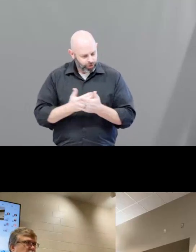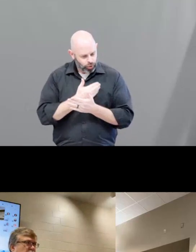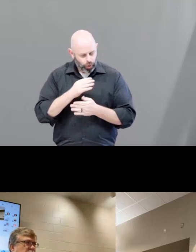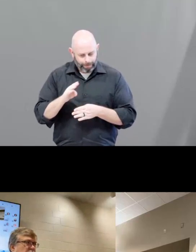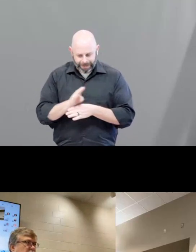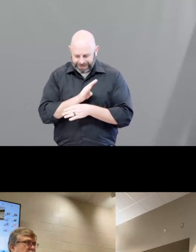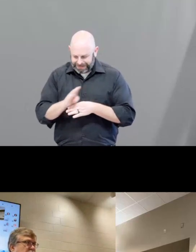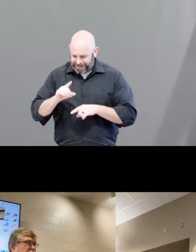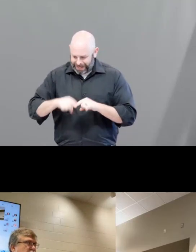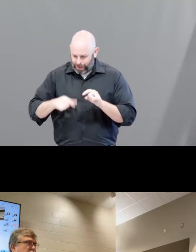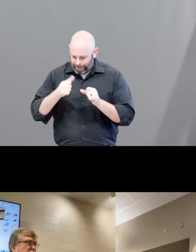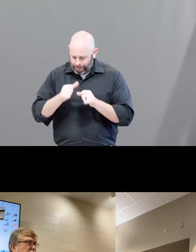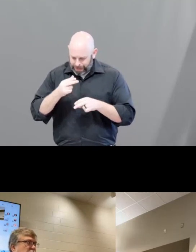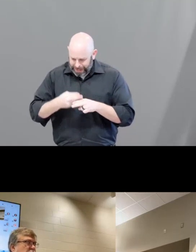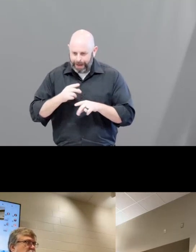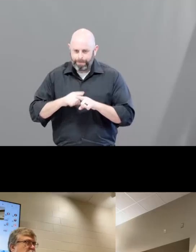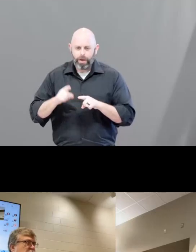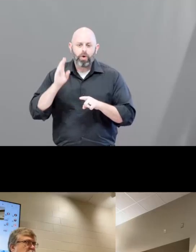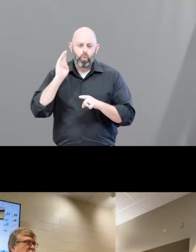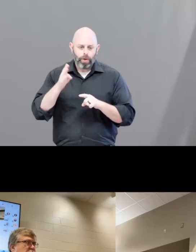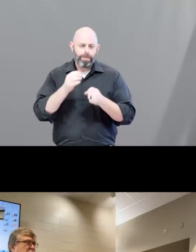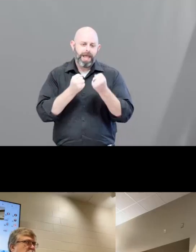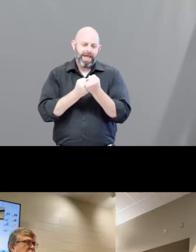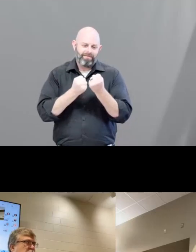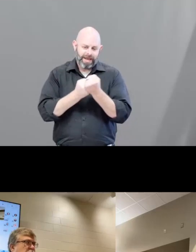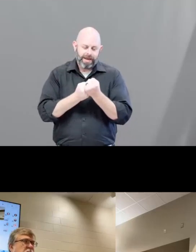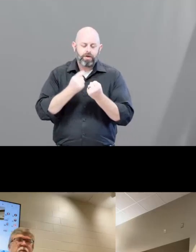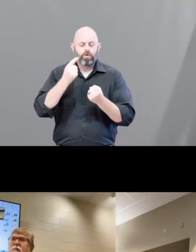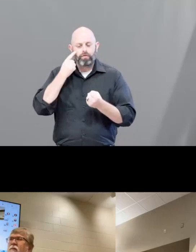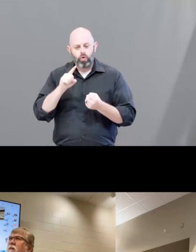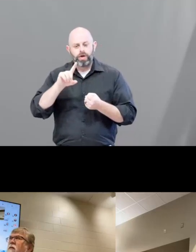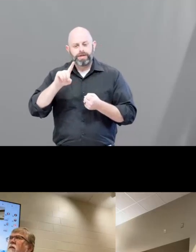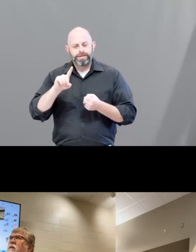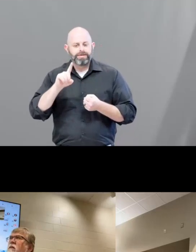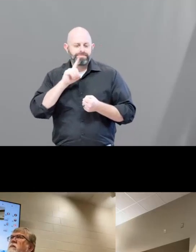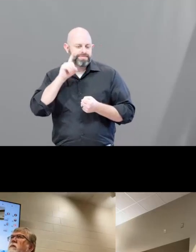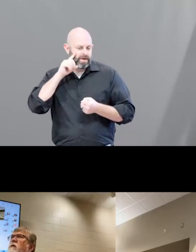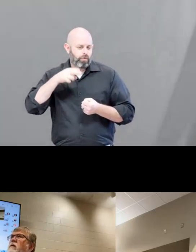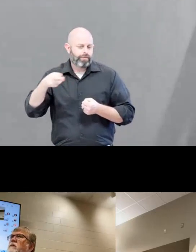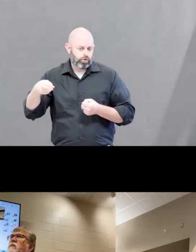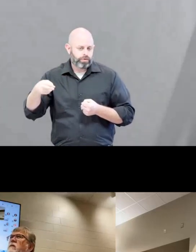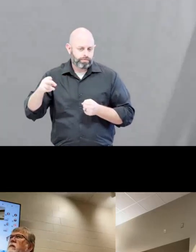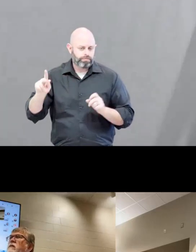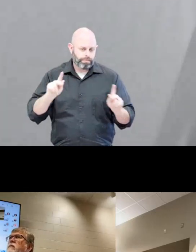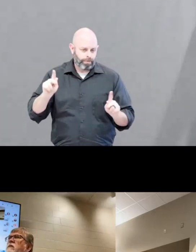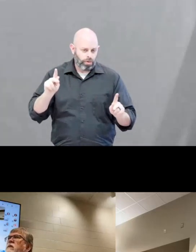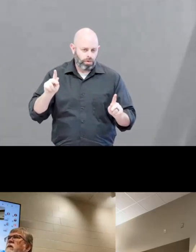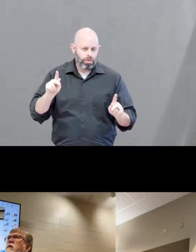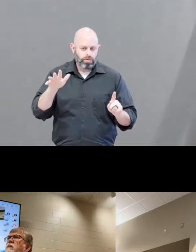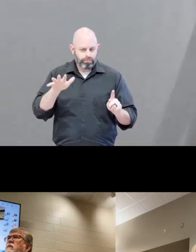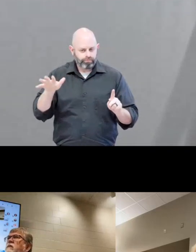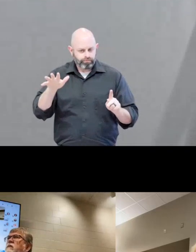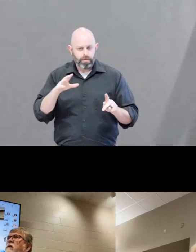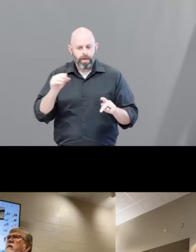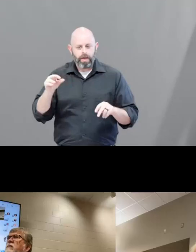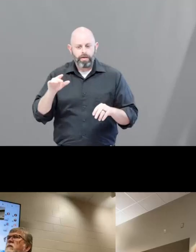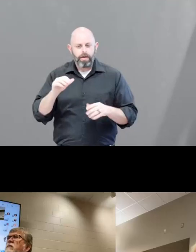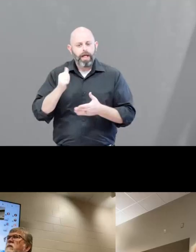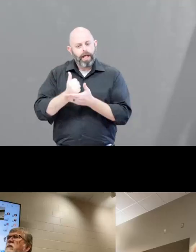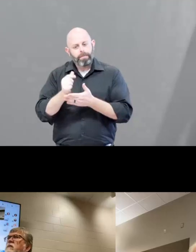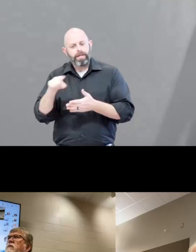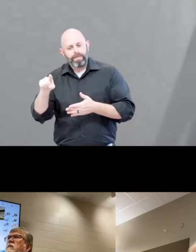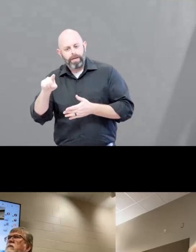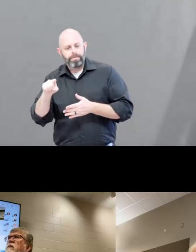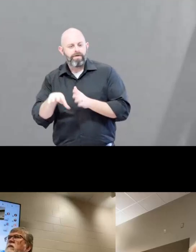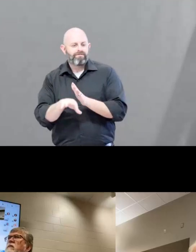business. But it's going to really be advocating for DHH people and, helping